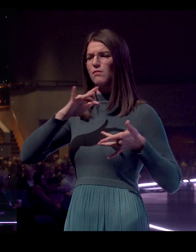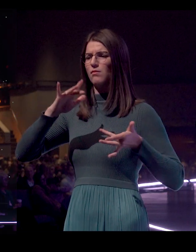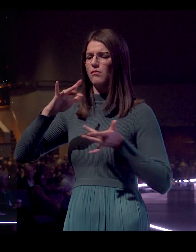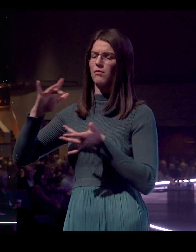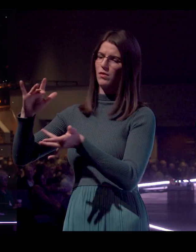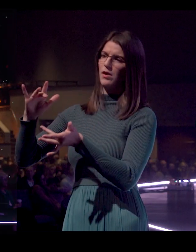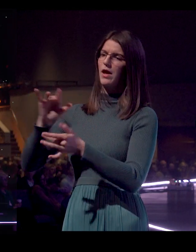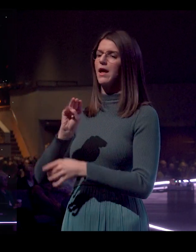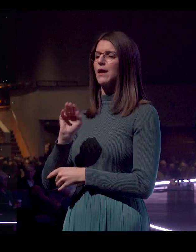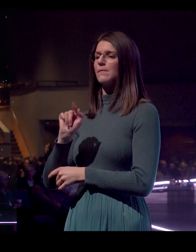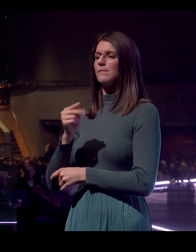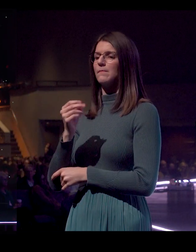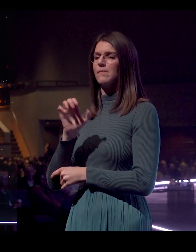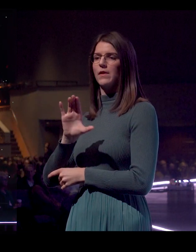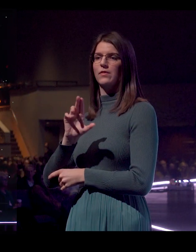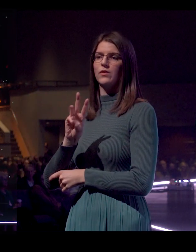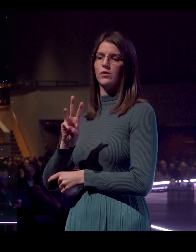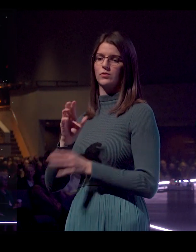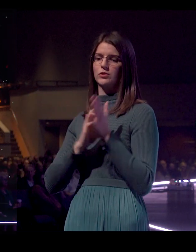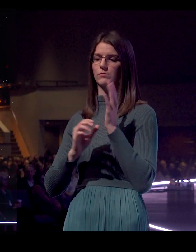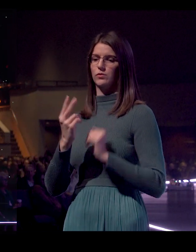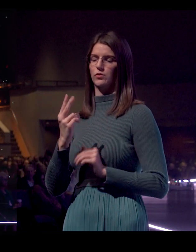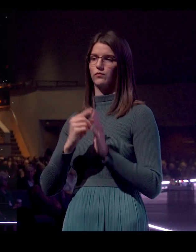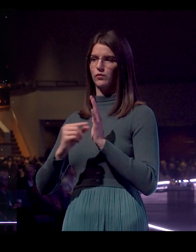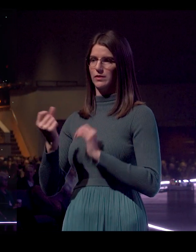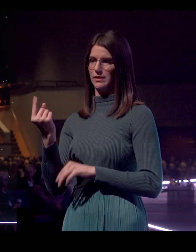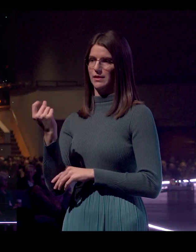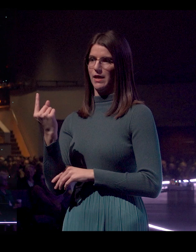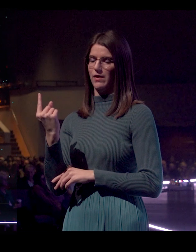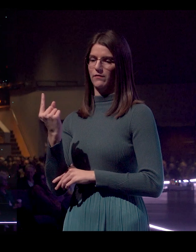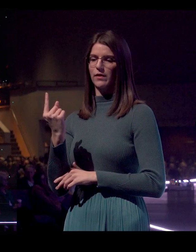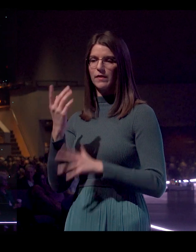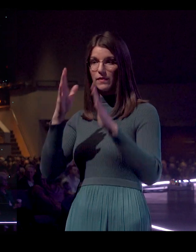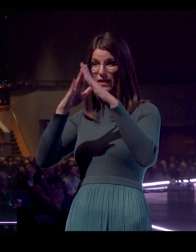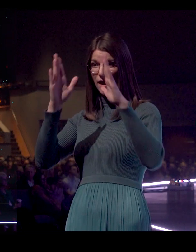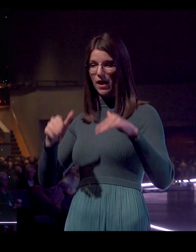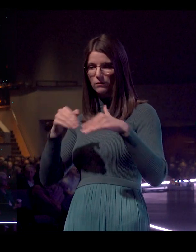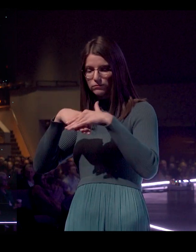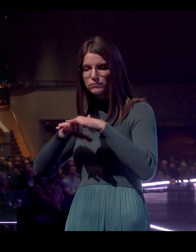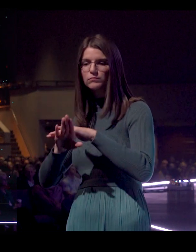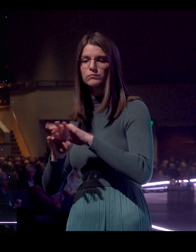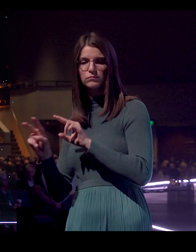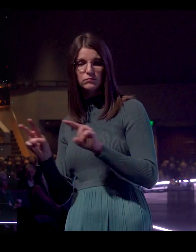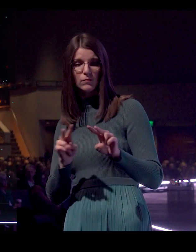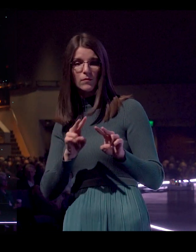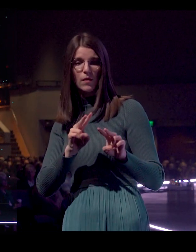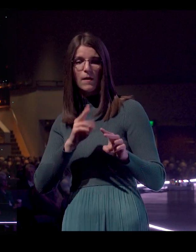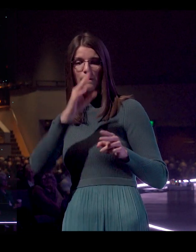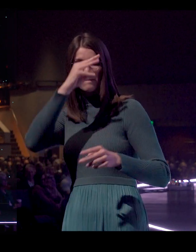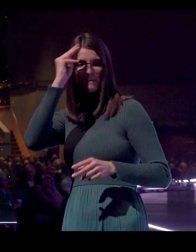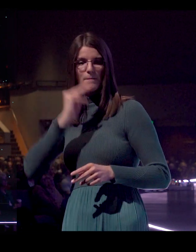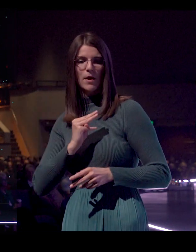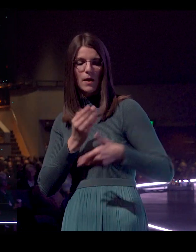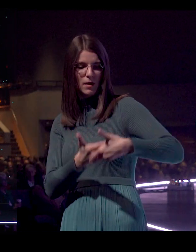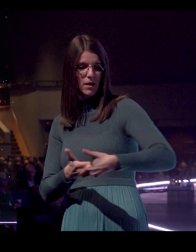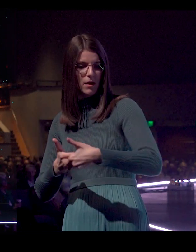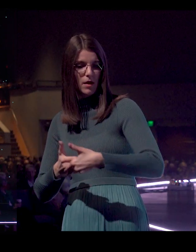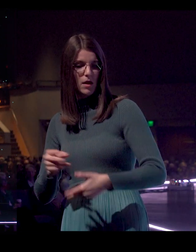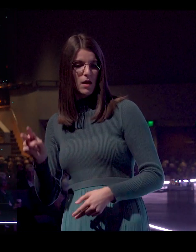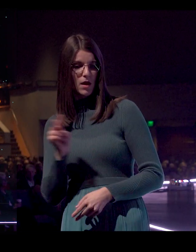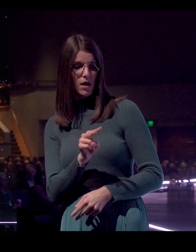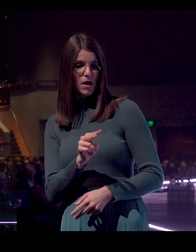on coming to the house, they saw the child and his mother Mary, and they bowed down, and say it out loud with me, all of you, and they what? They